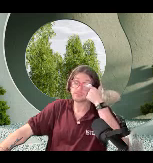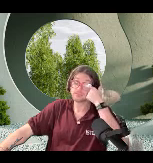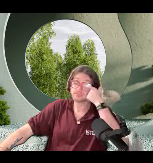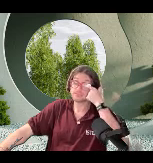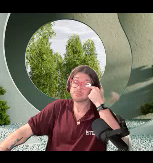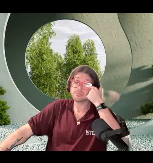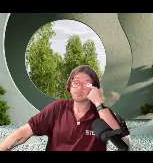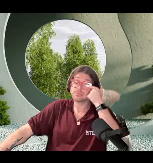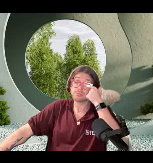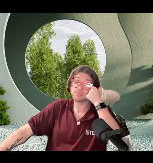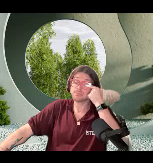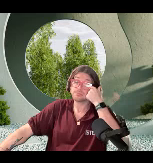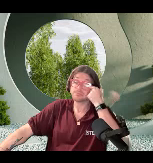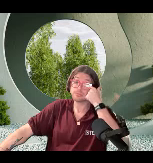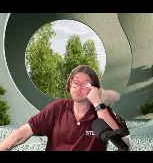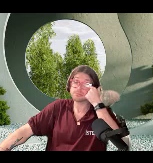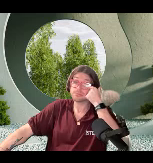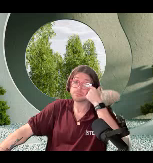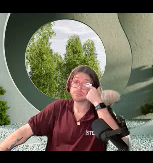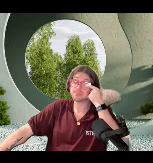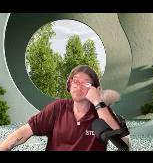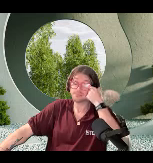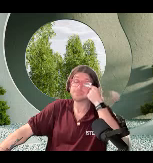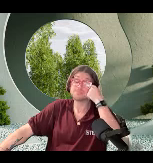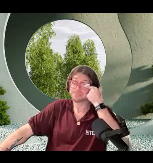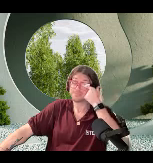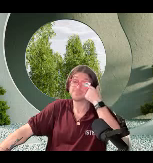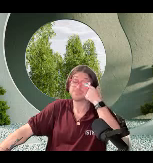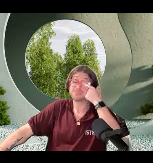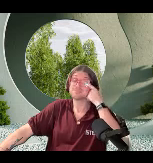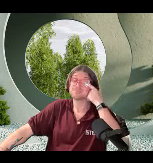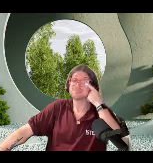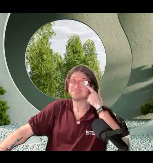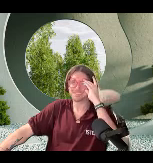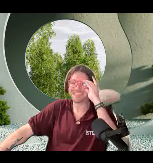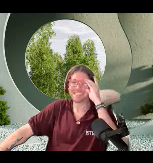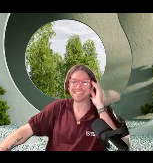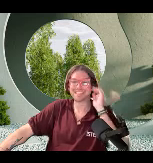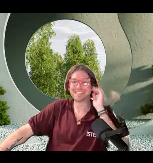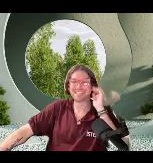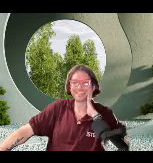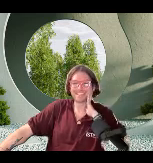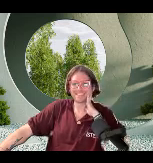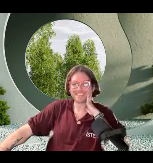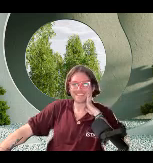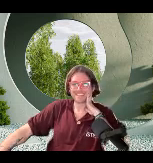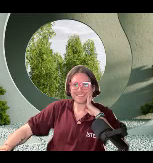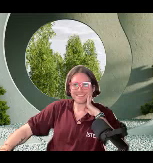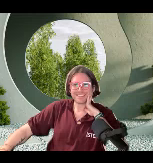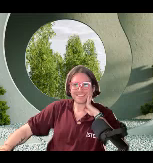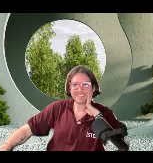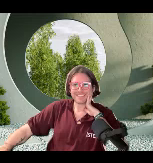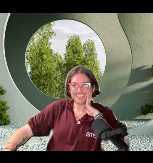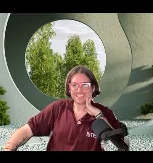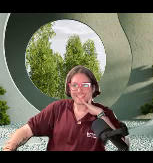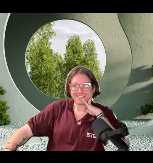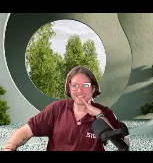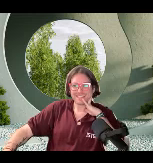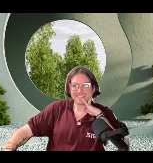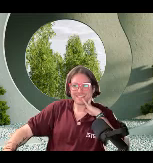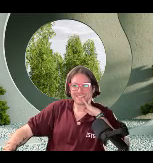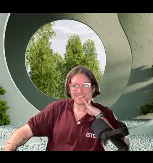also a PDF that's fully accessible. I hope I do my best, and I always